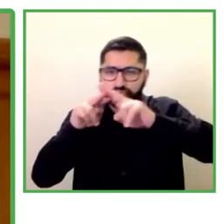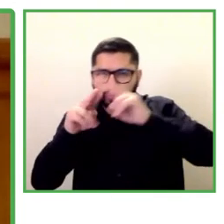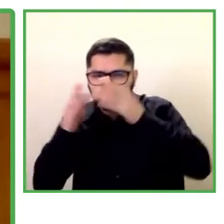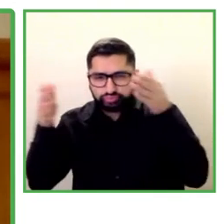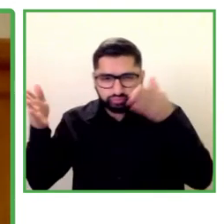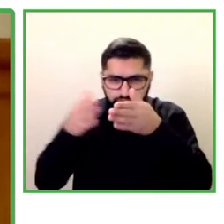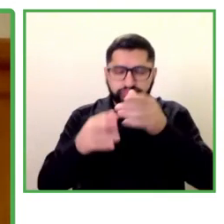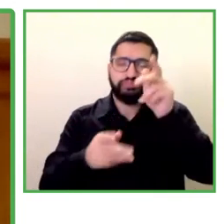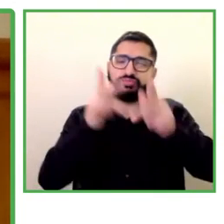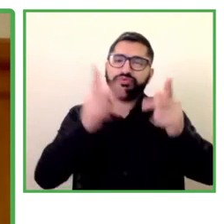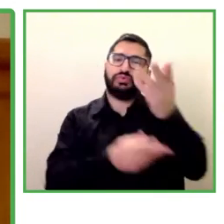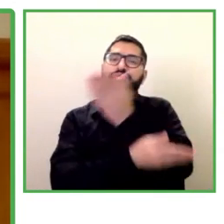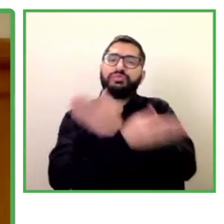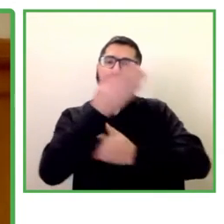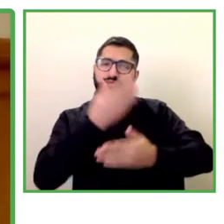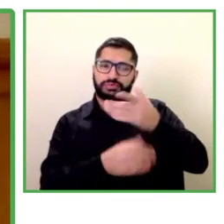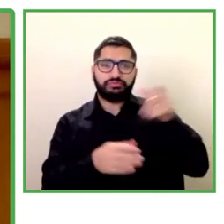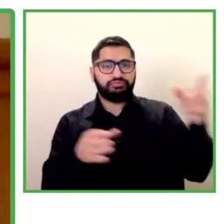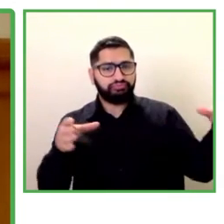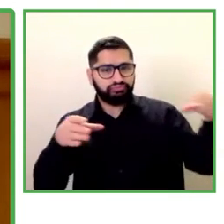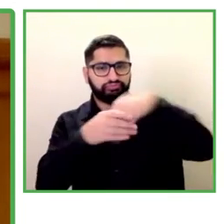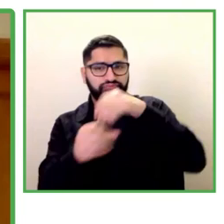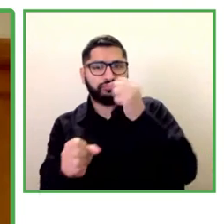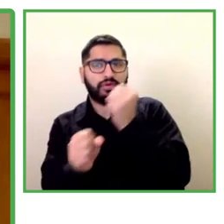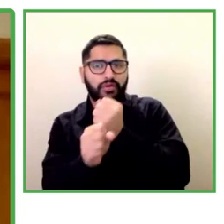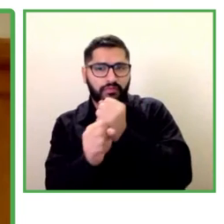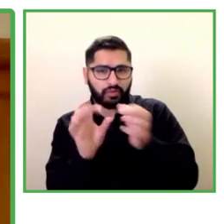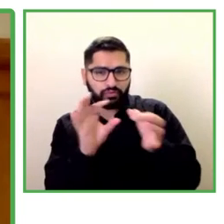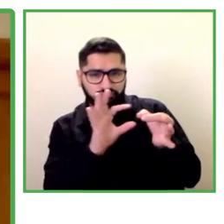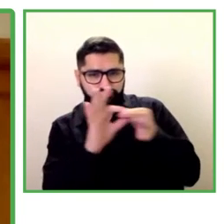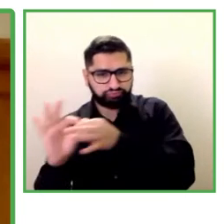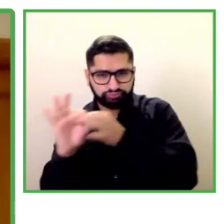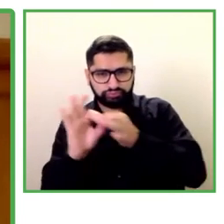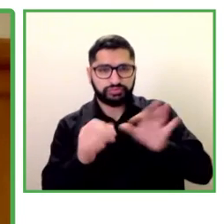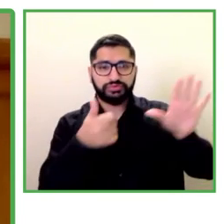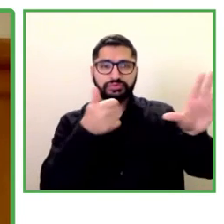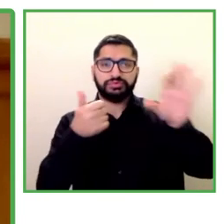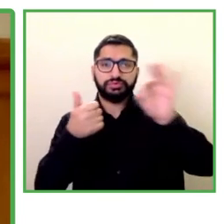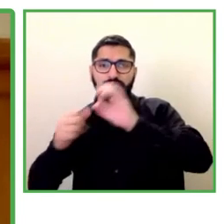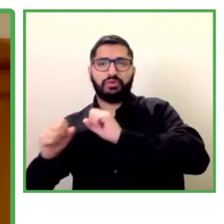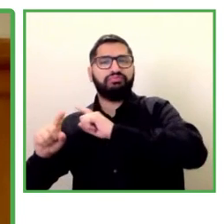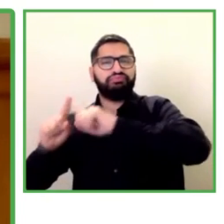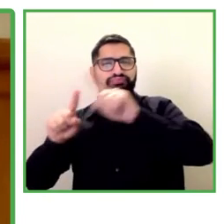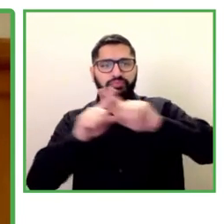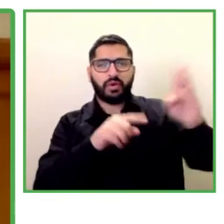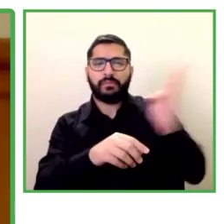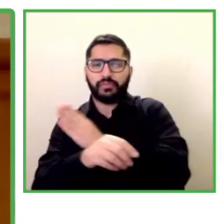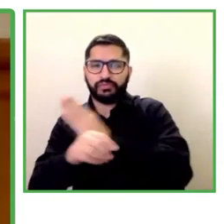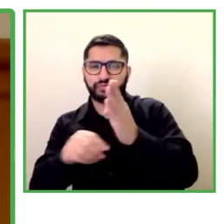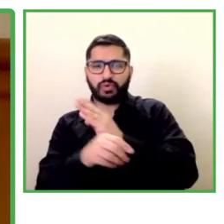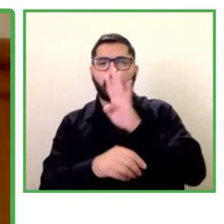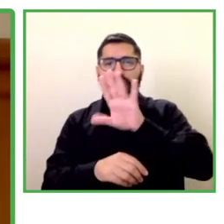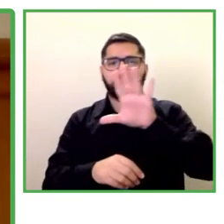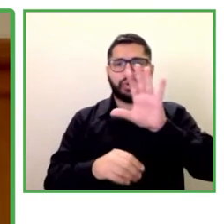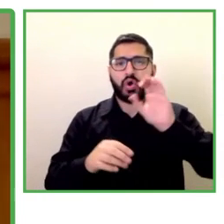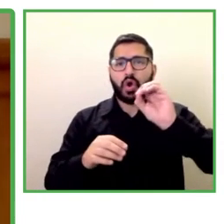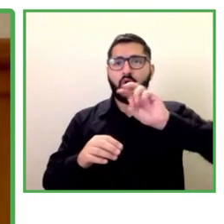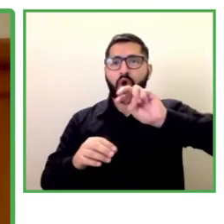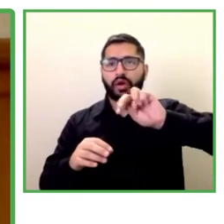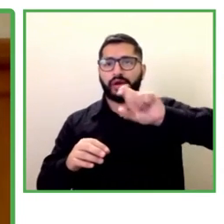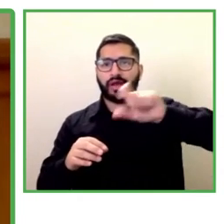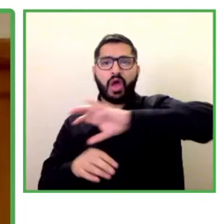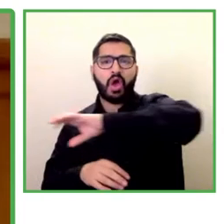disability. And they work together with more than 600 companies from 45 NGOs, 5